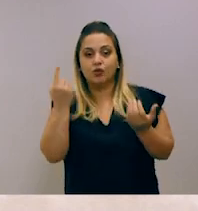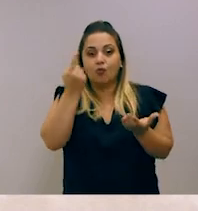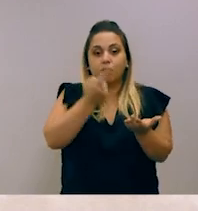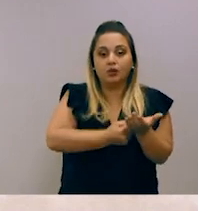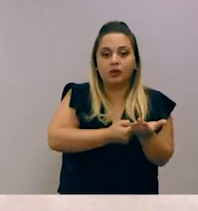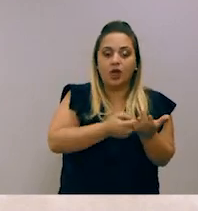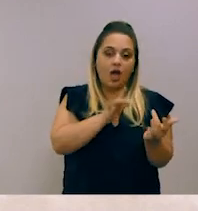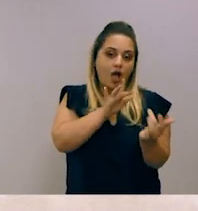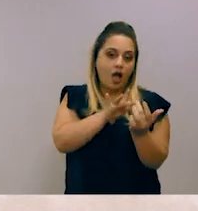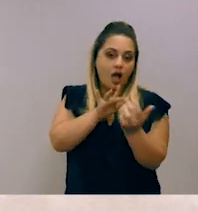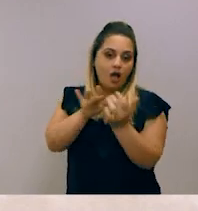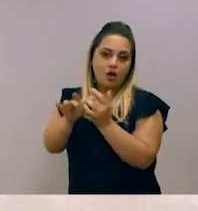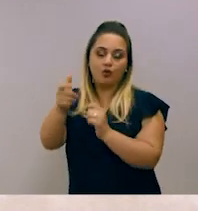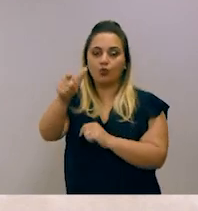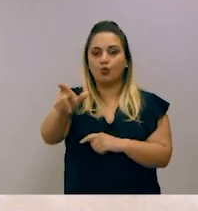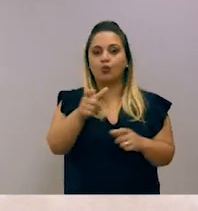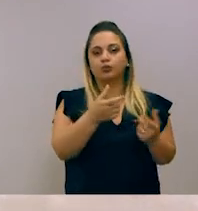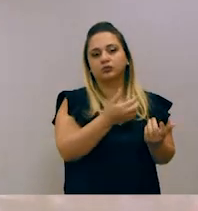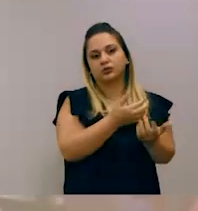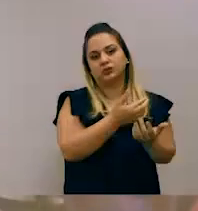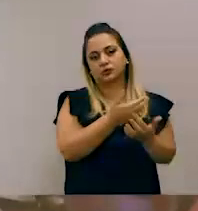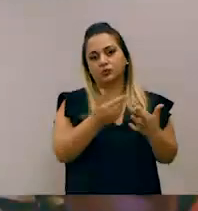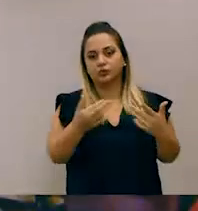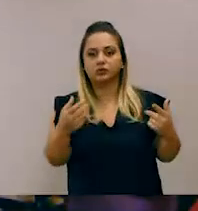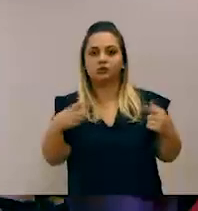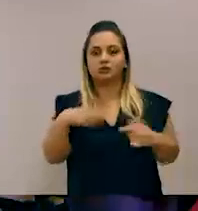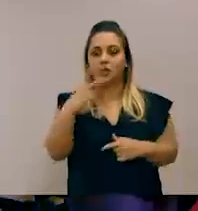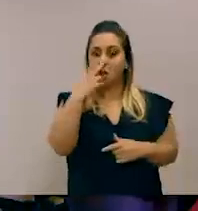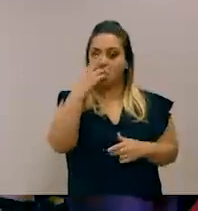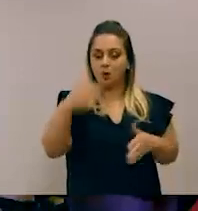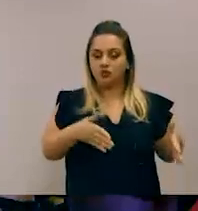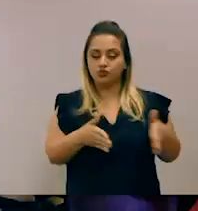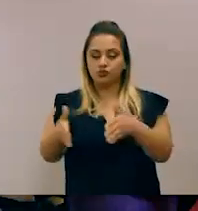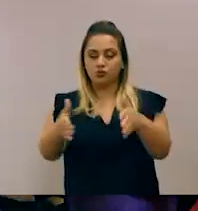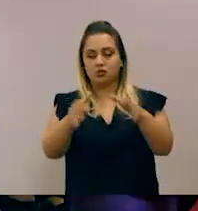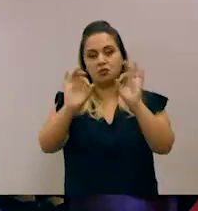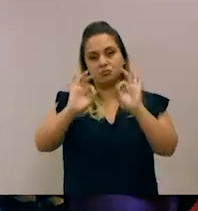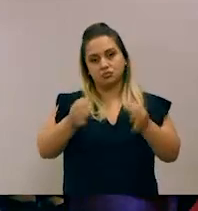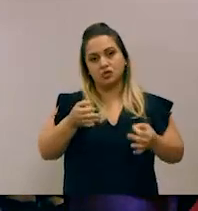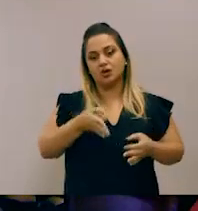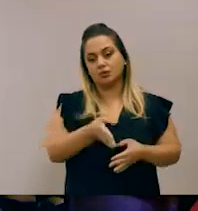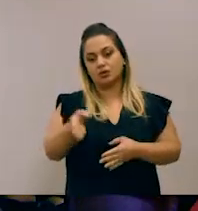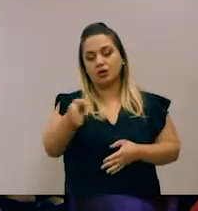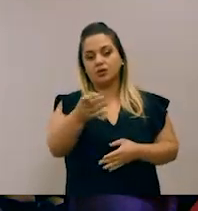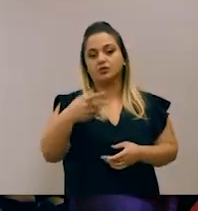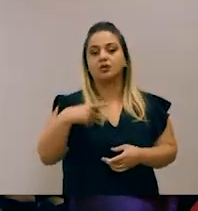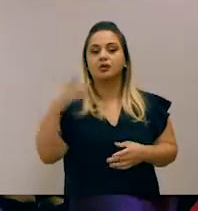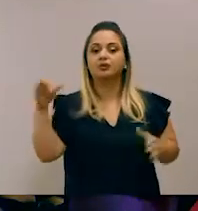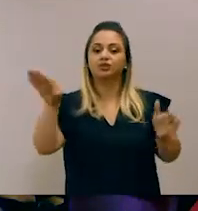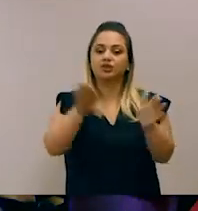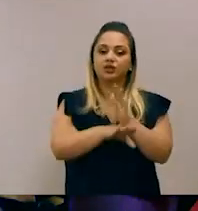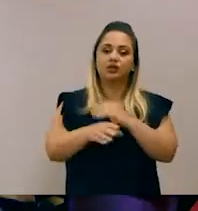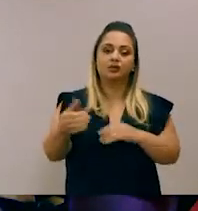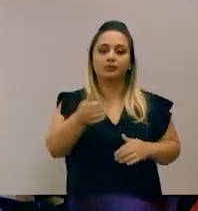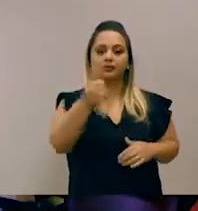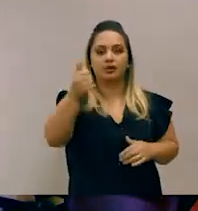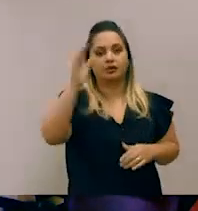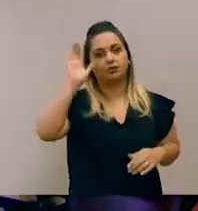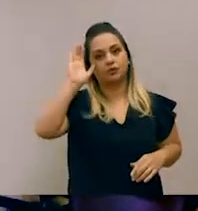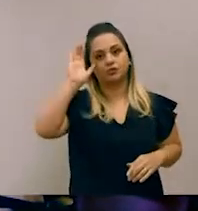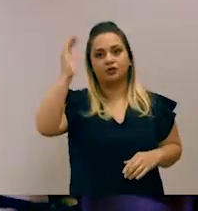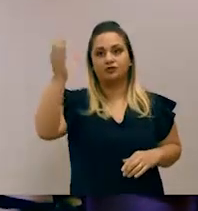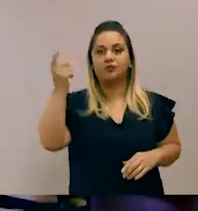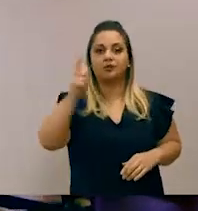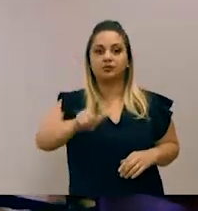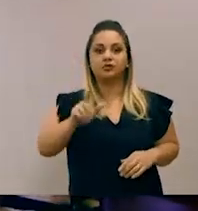And what I understood here is this is the path we're going to take from now on, so we can have